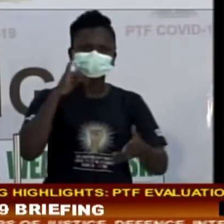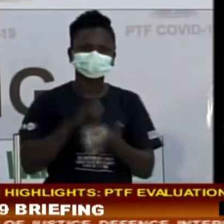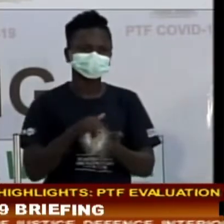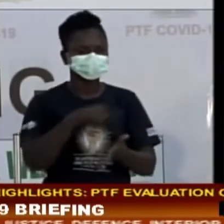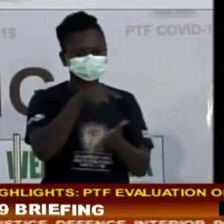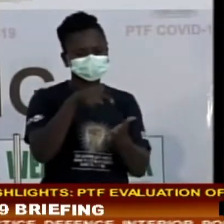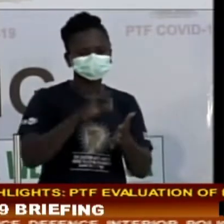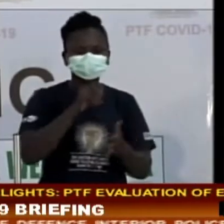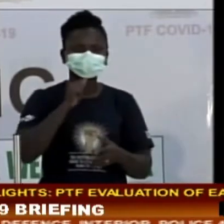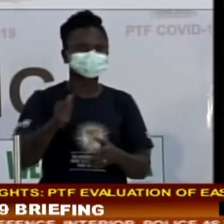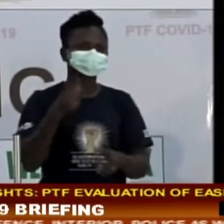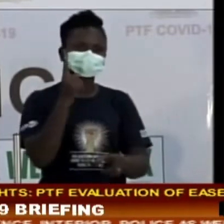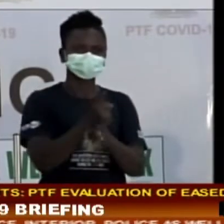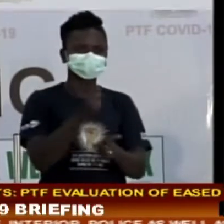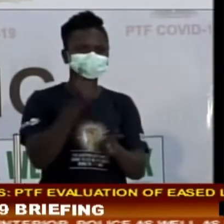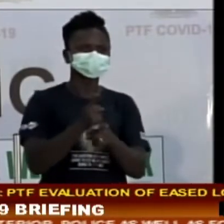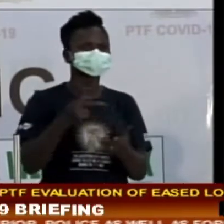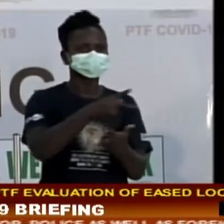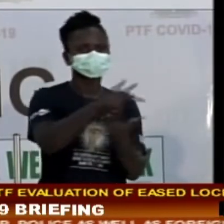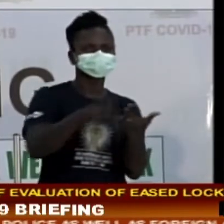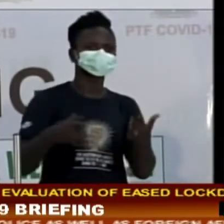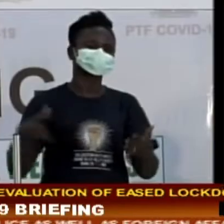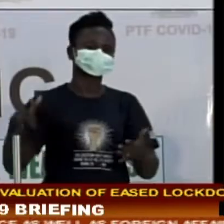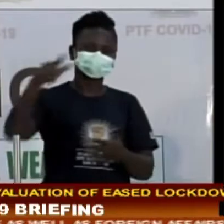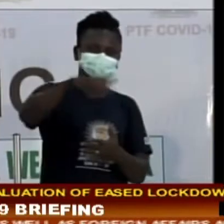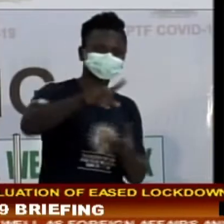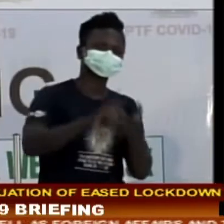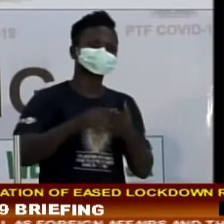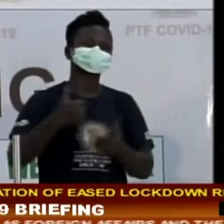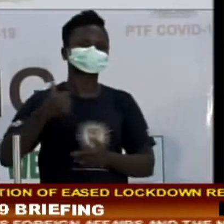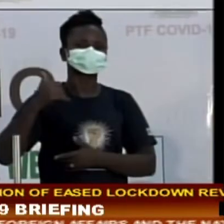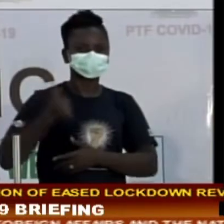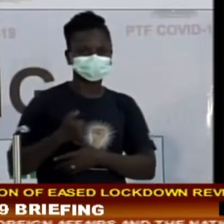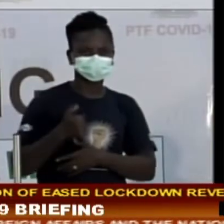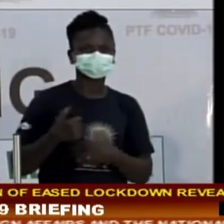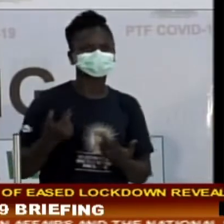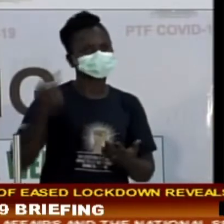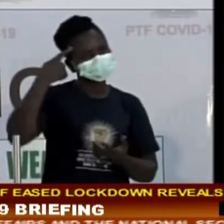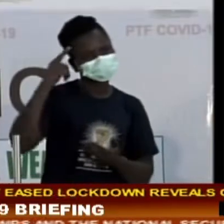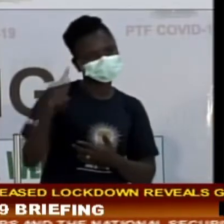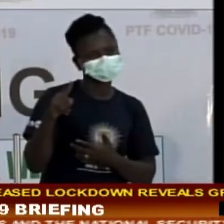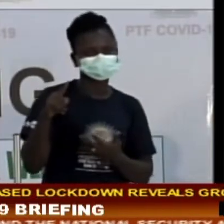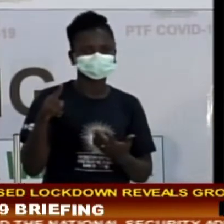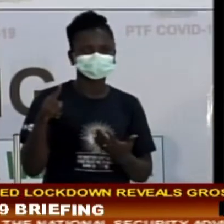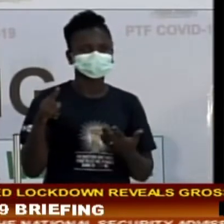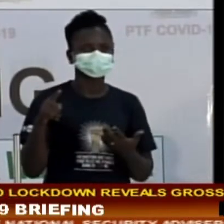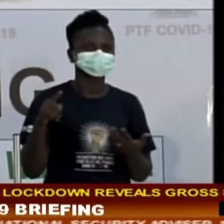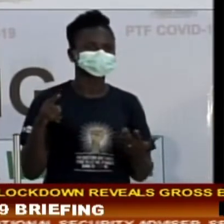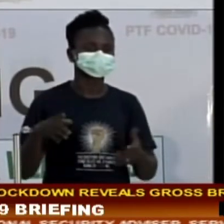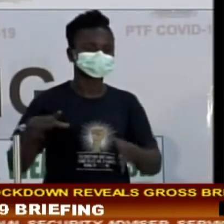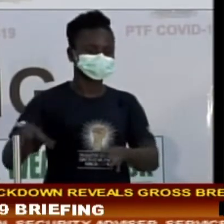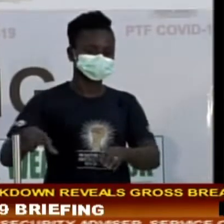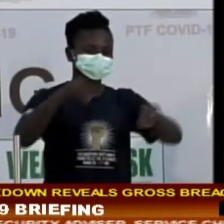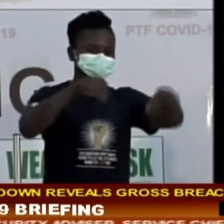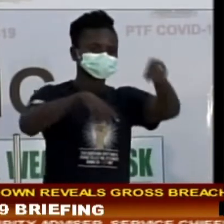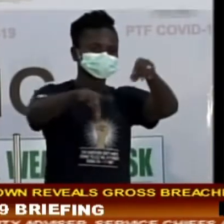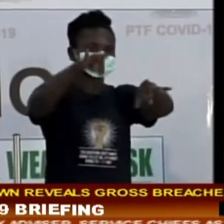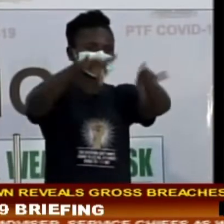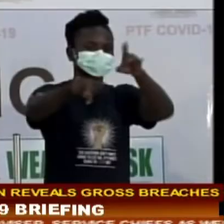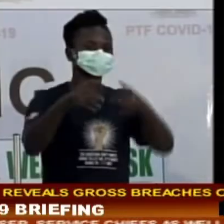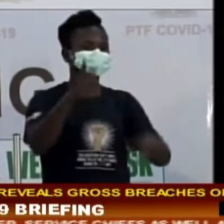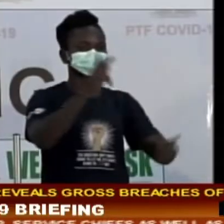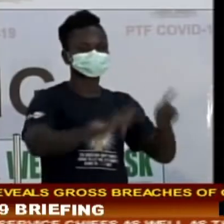regular commercial flight to Canada uh for you know uh uh to to take passengers uh but